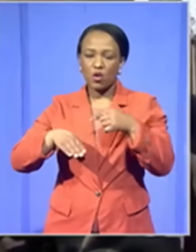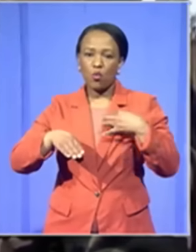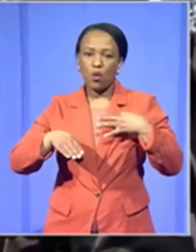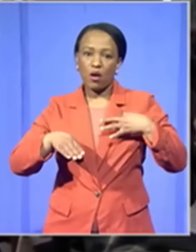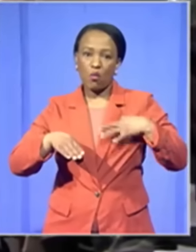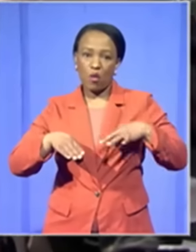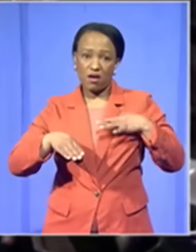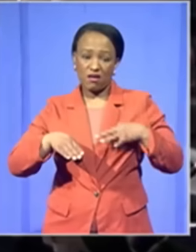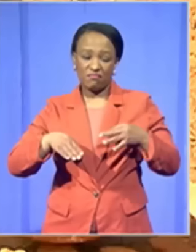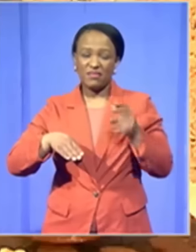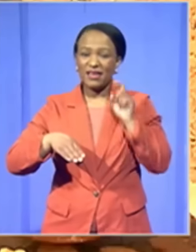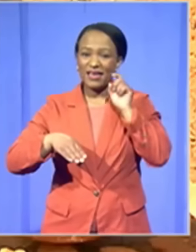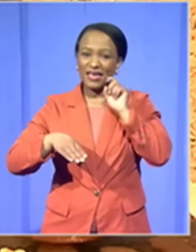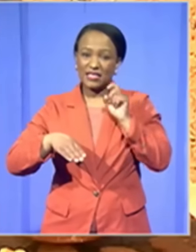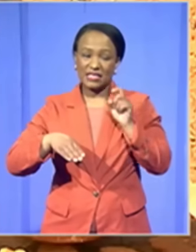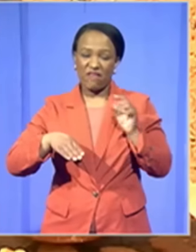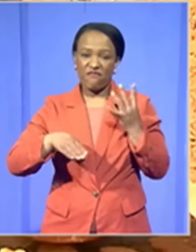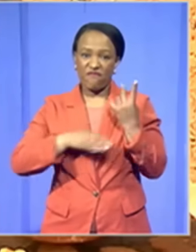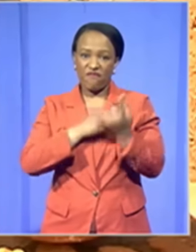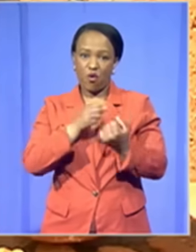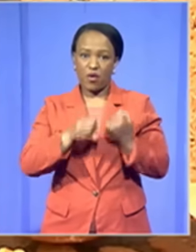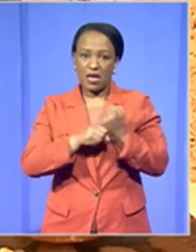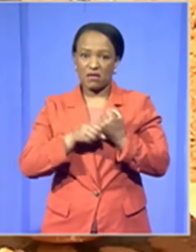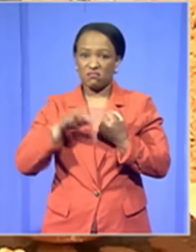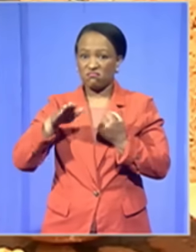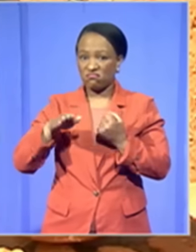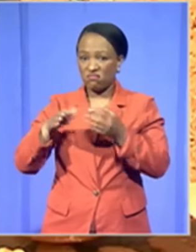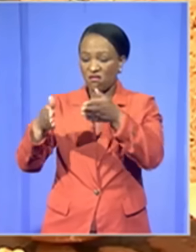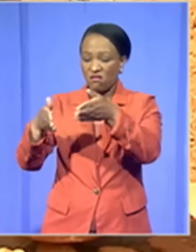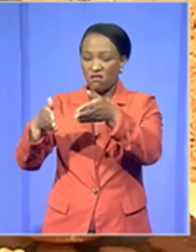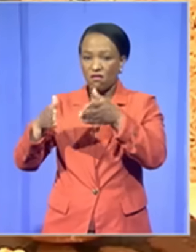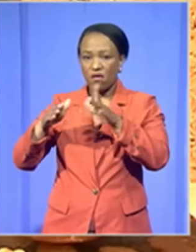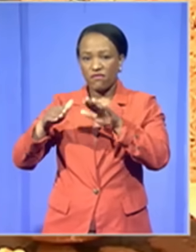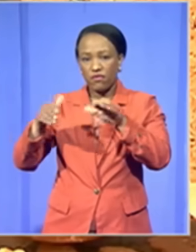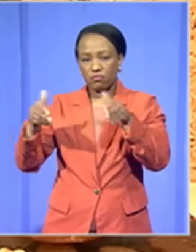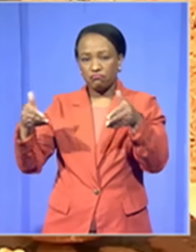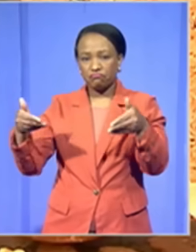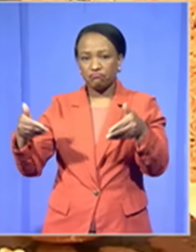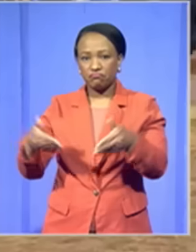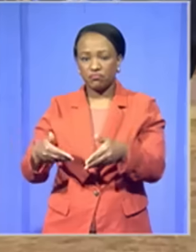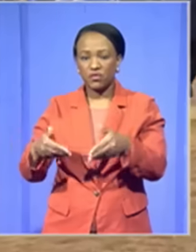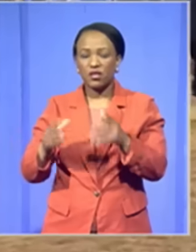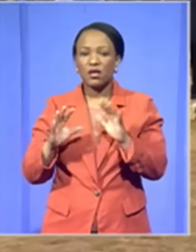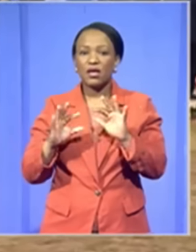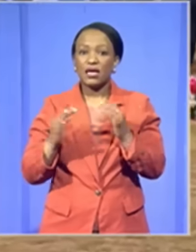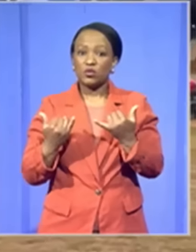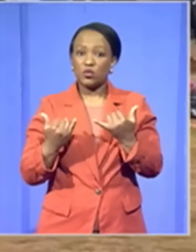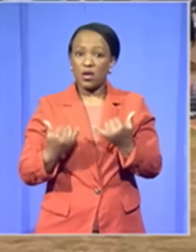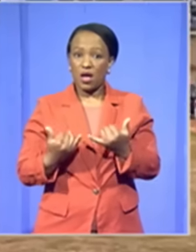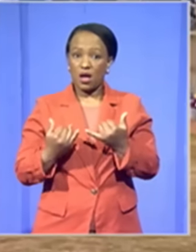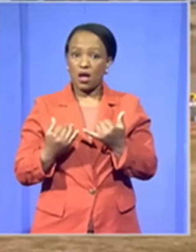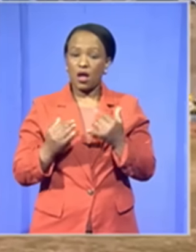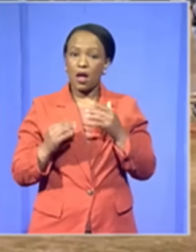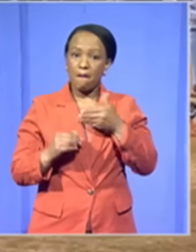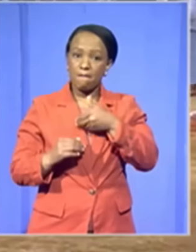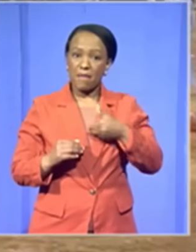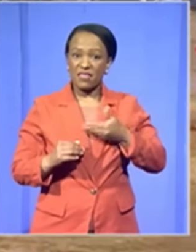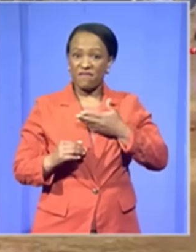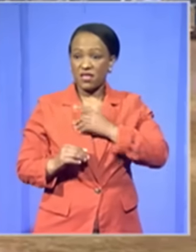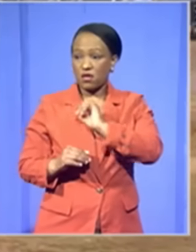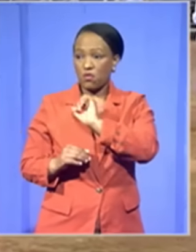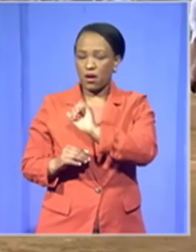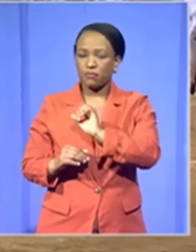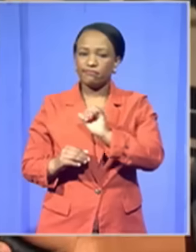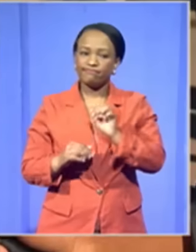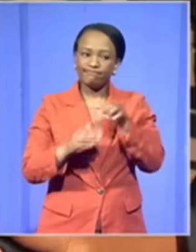4 borokong ba hae ba ho qetela letsatsi ka mora hore batswadi ba hae ba hlahelle ka pela lekgotla la dinyewe. I think